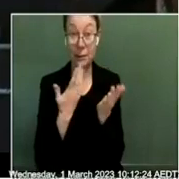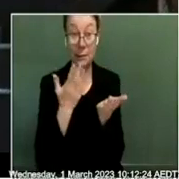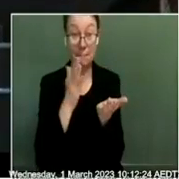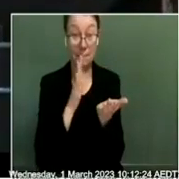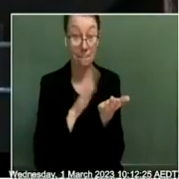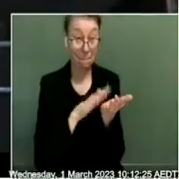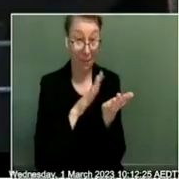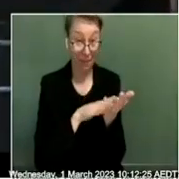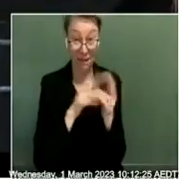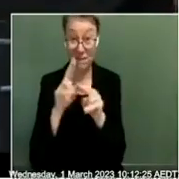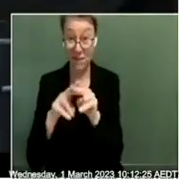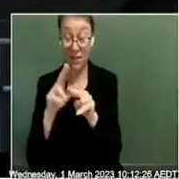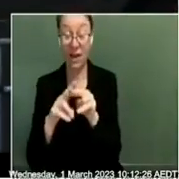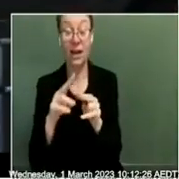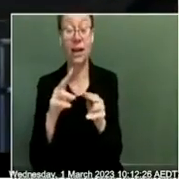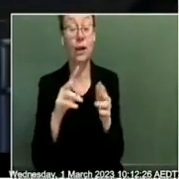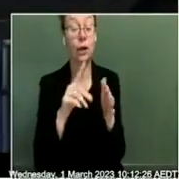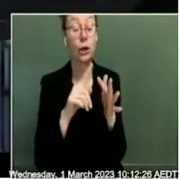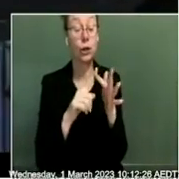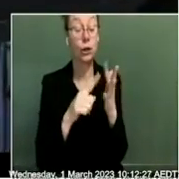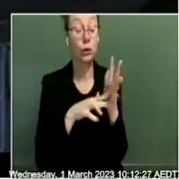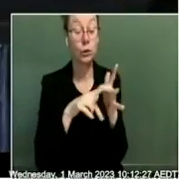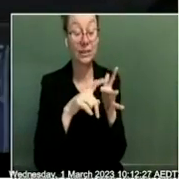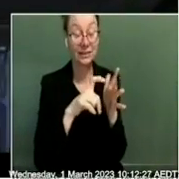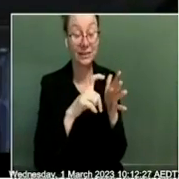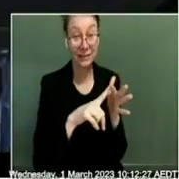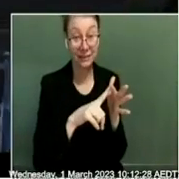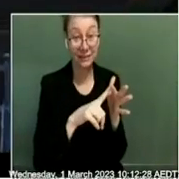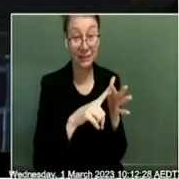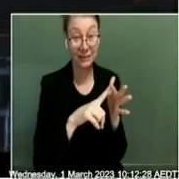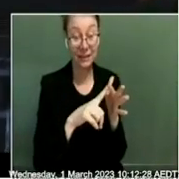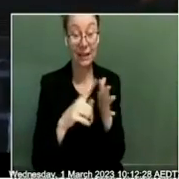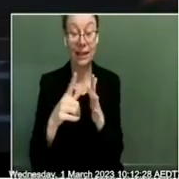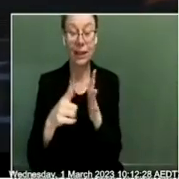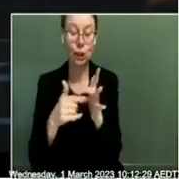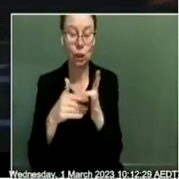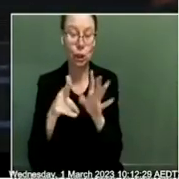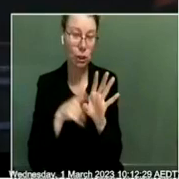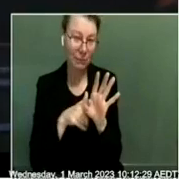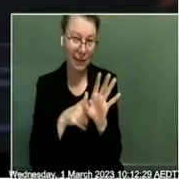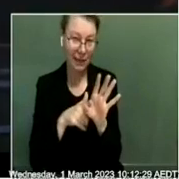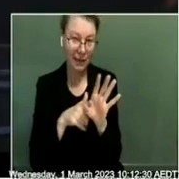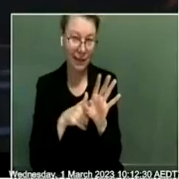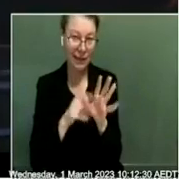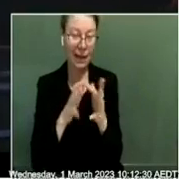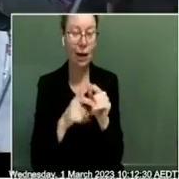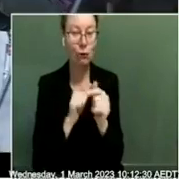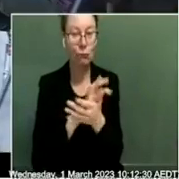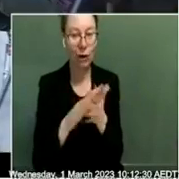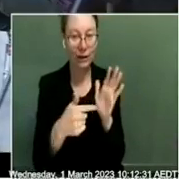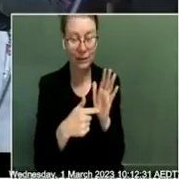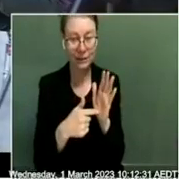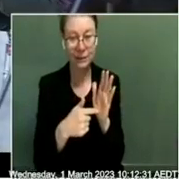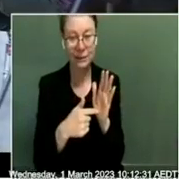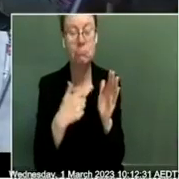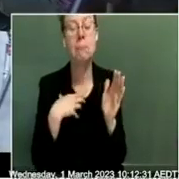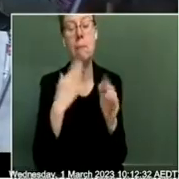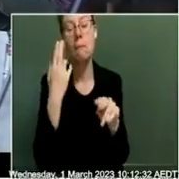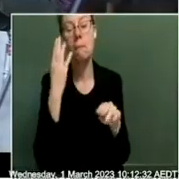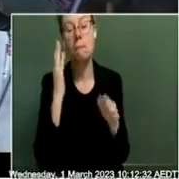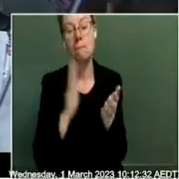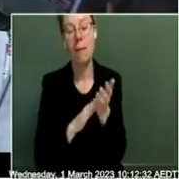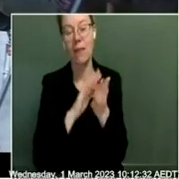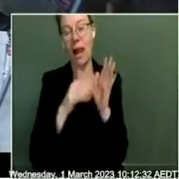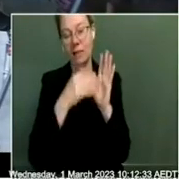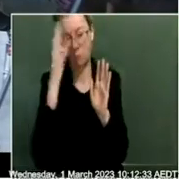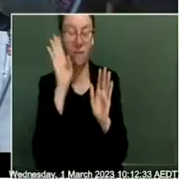known down here. But Mum was a foster. She's an Arden. So this is where Mum was. She